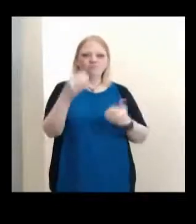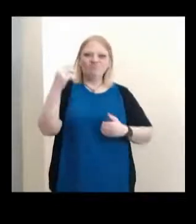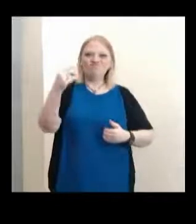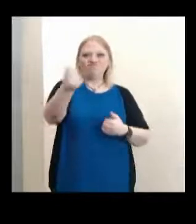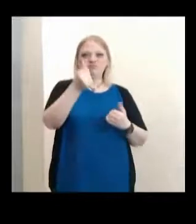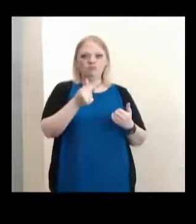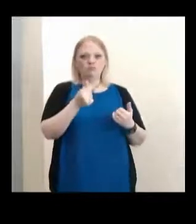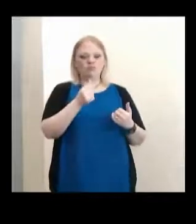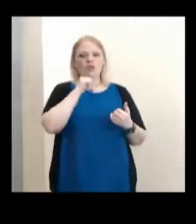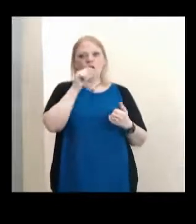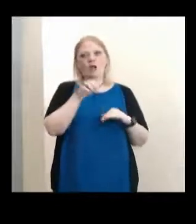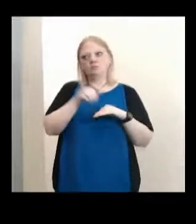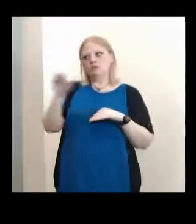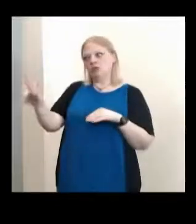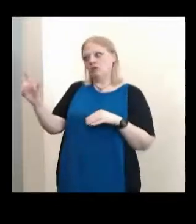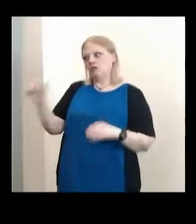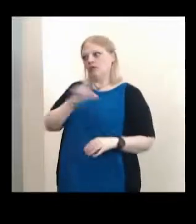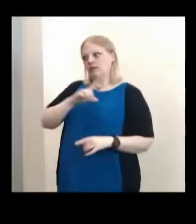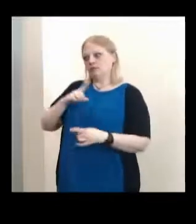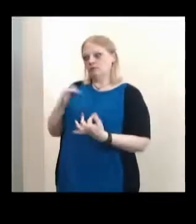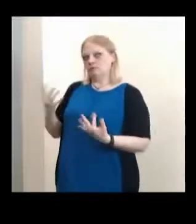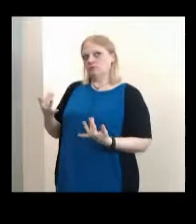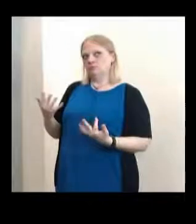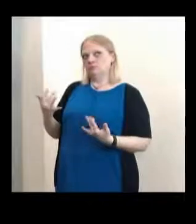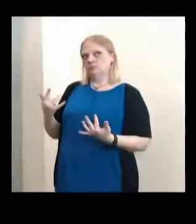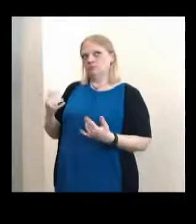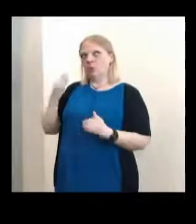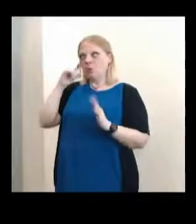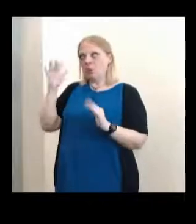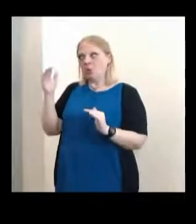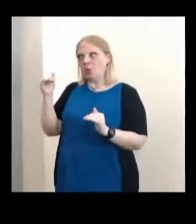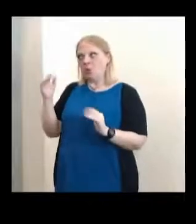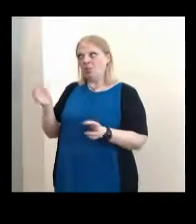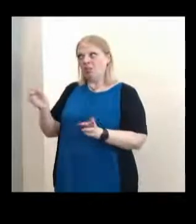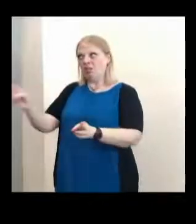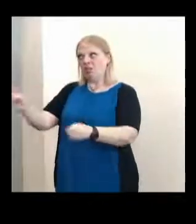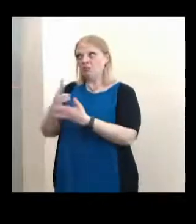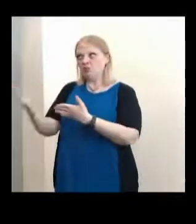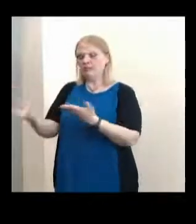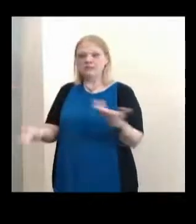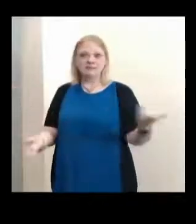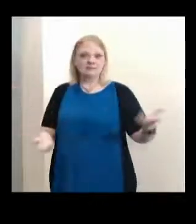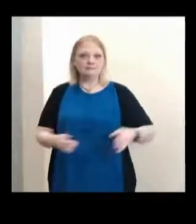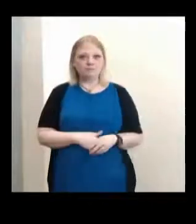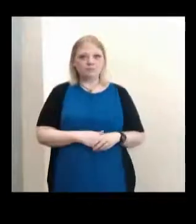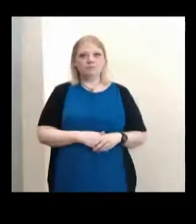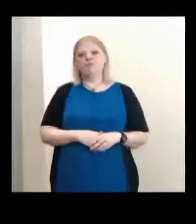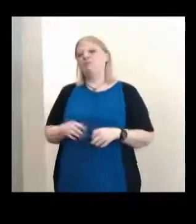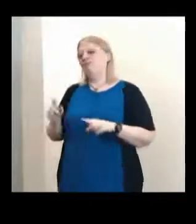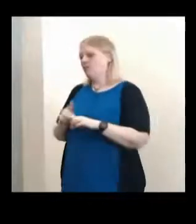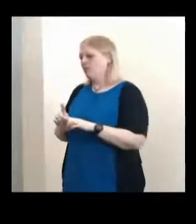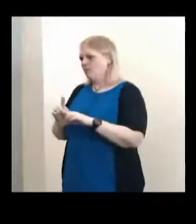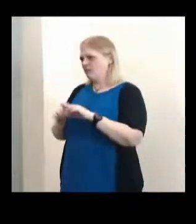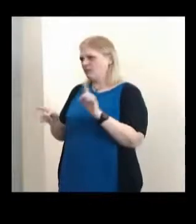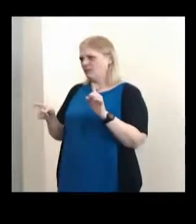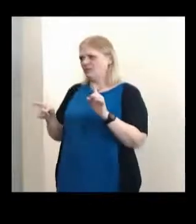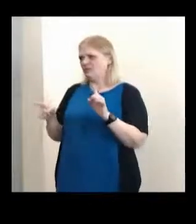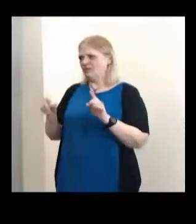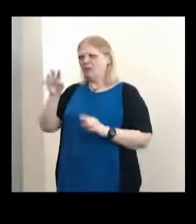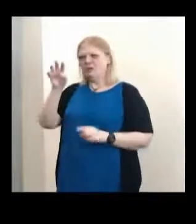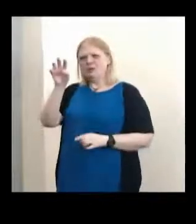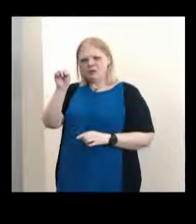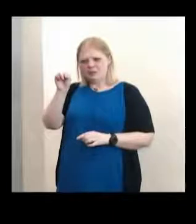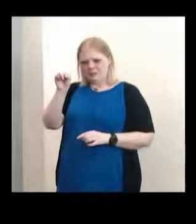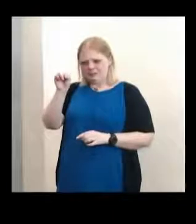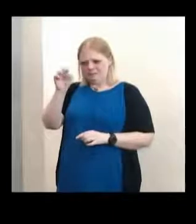having to send something over to the legislature and hoping it gets acted upon within 2 weeks. But you got like Mahailu talking